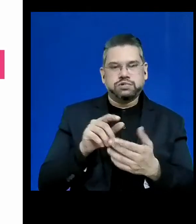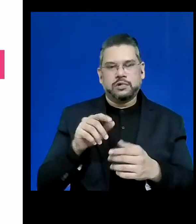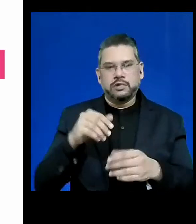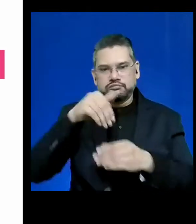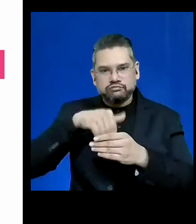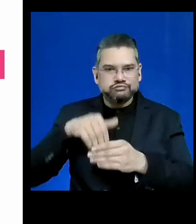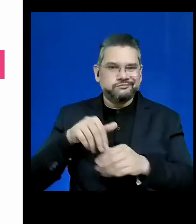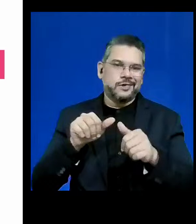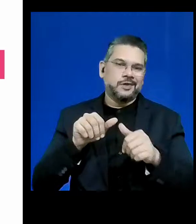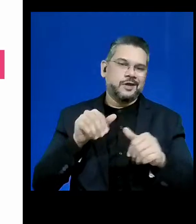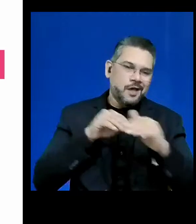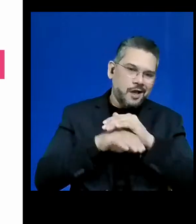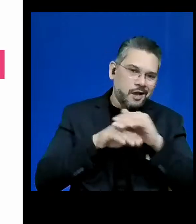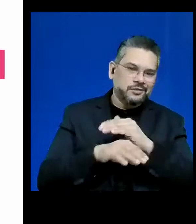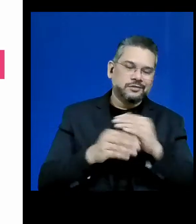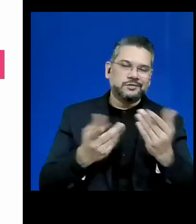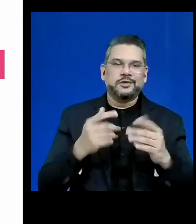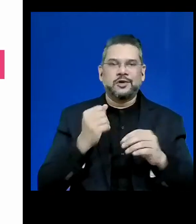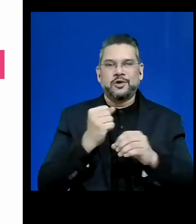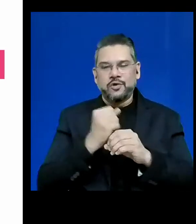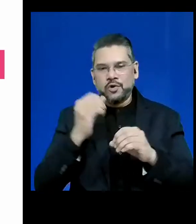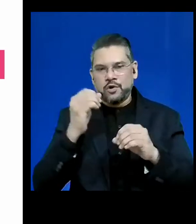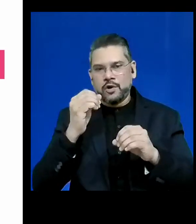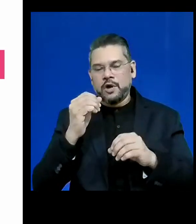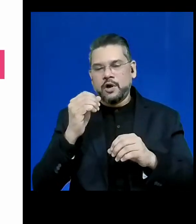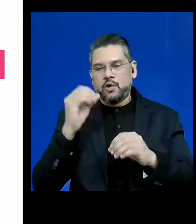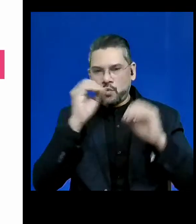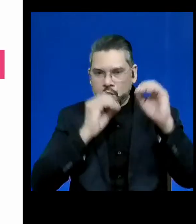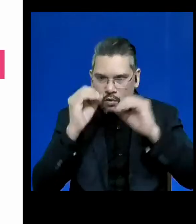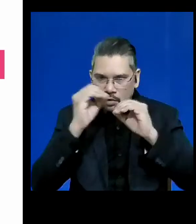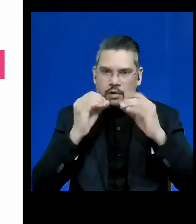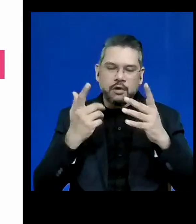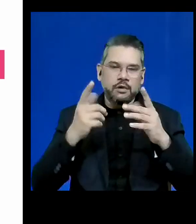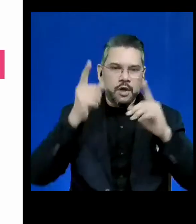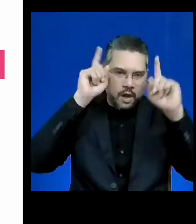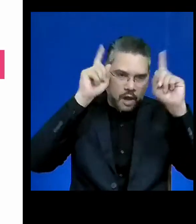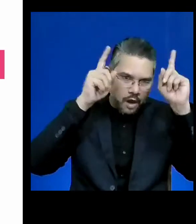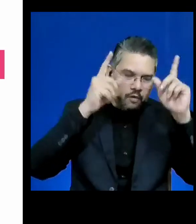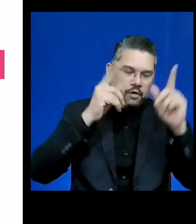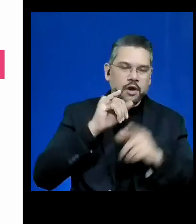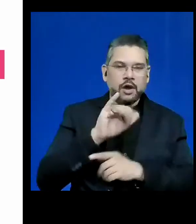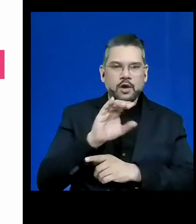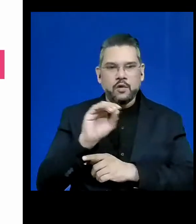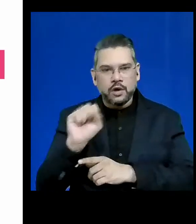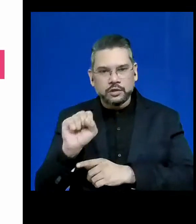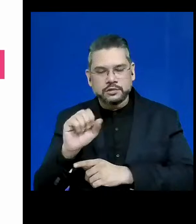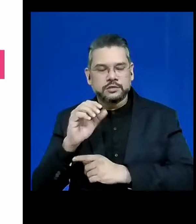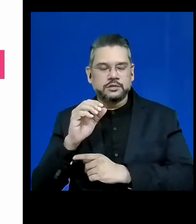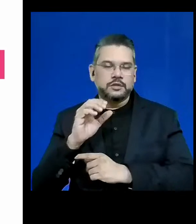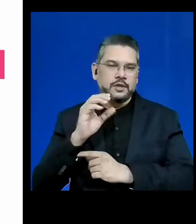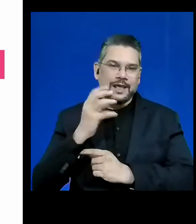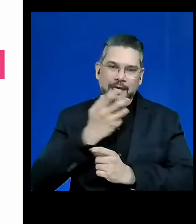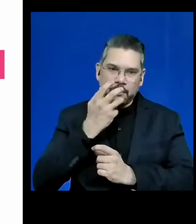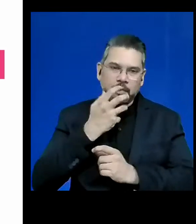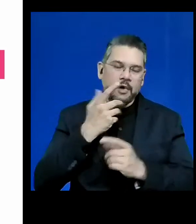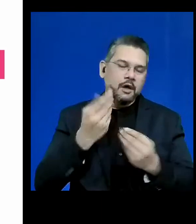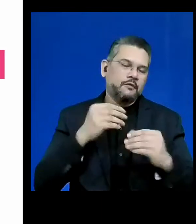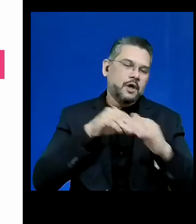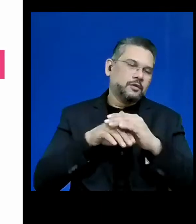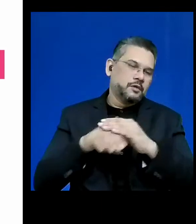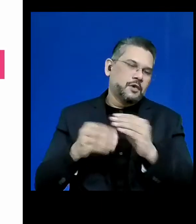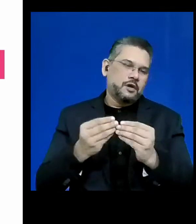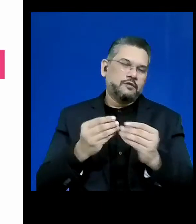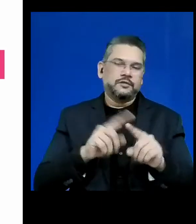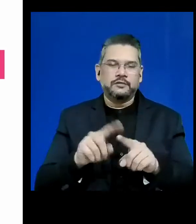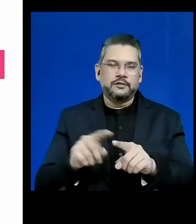like Google for Android and for iOS that developers can leverage to create accessible apps. So things